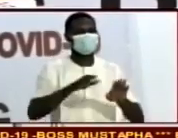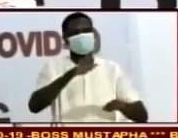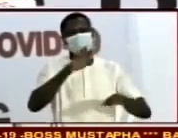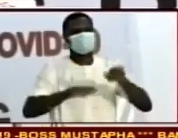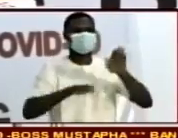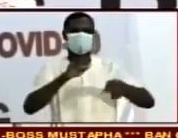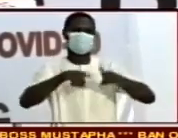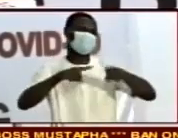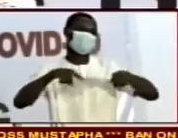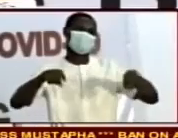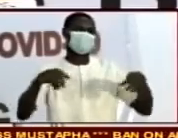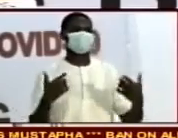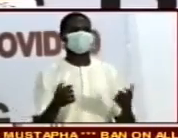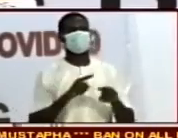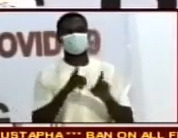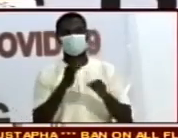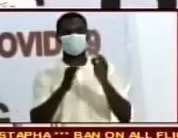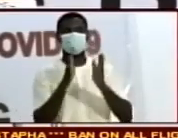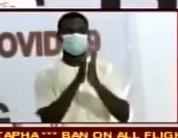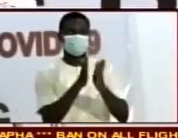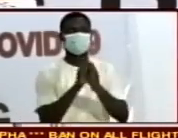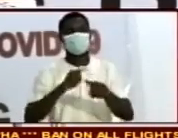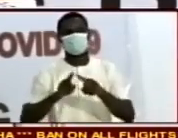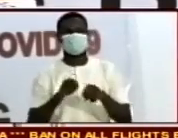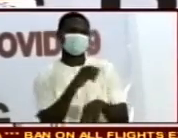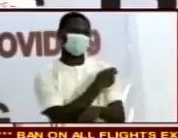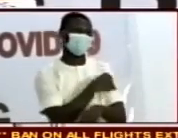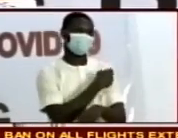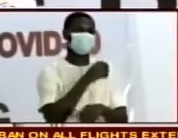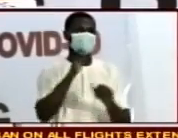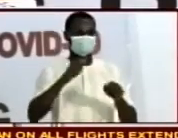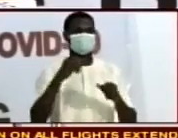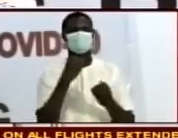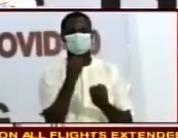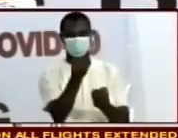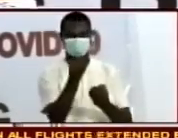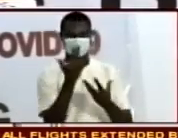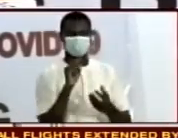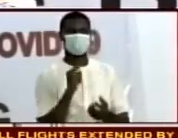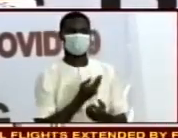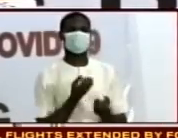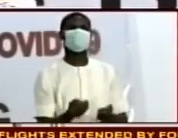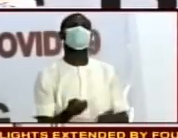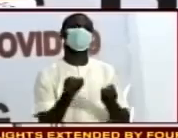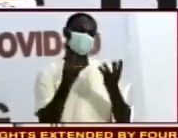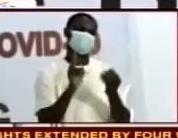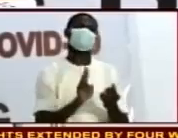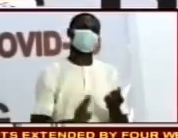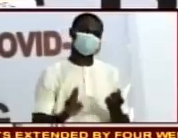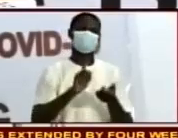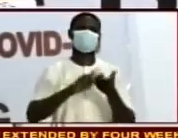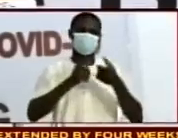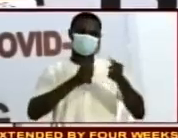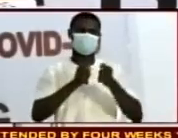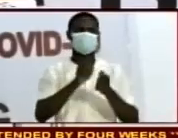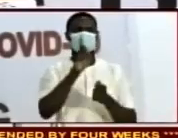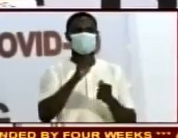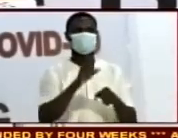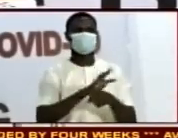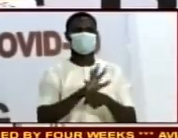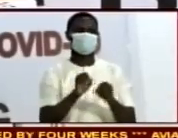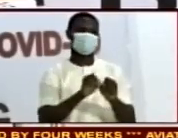ask the various hospitals, they can give us the figures and that's what it cost them. So we already